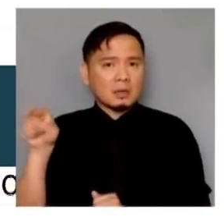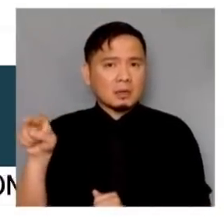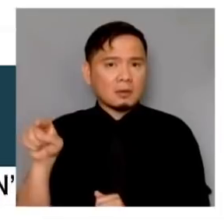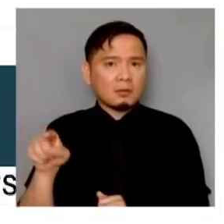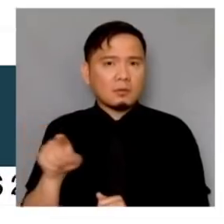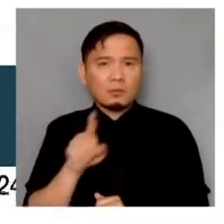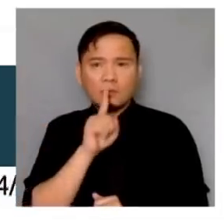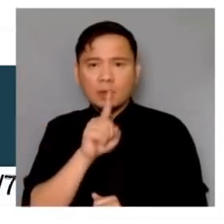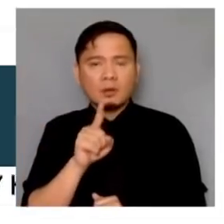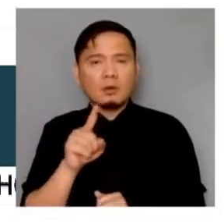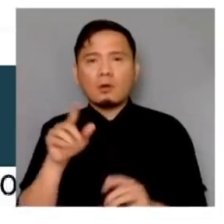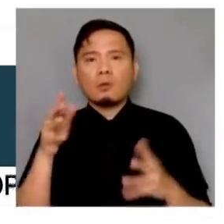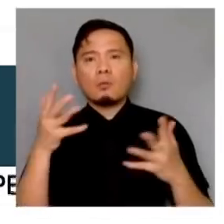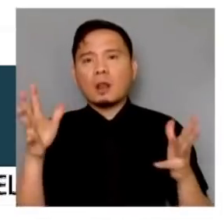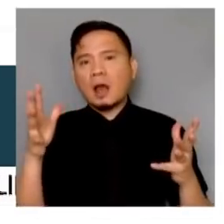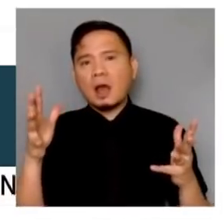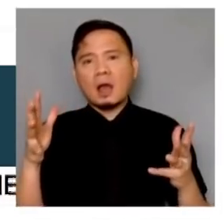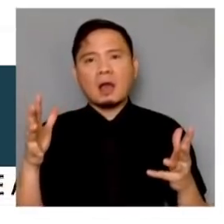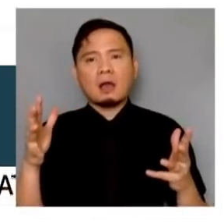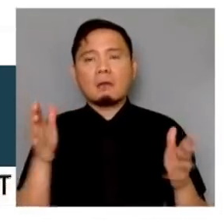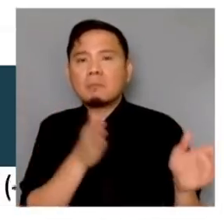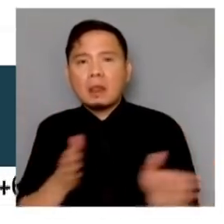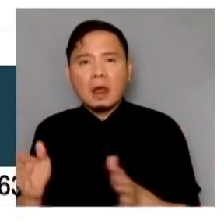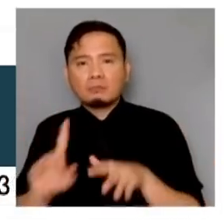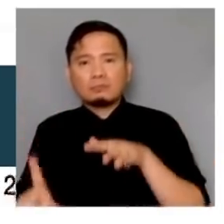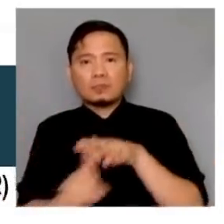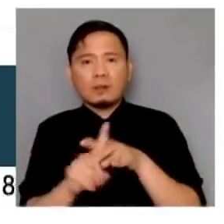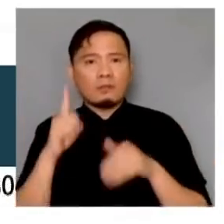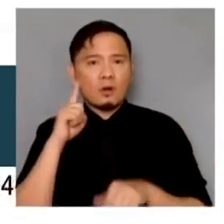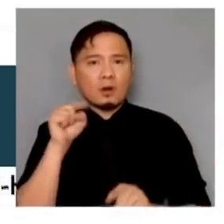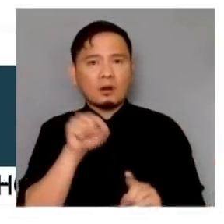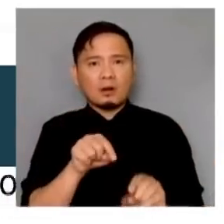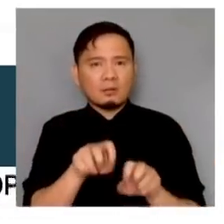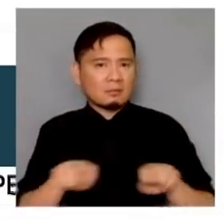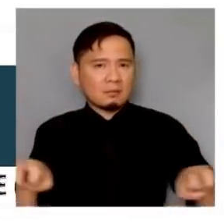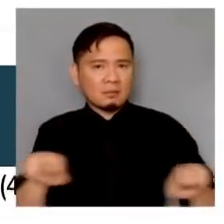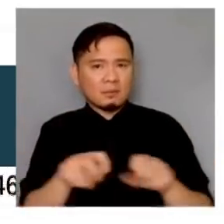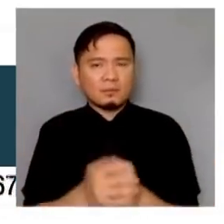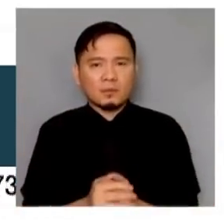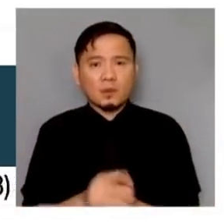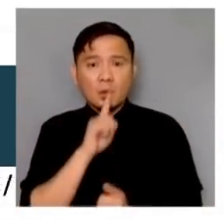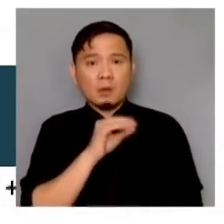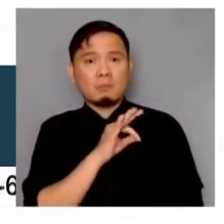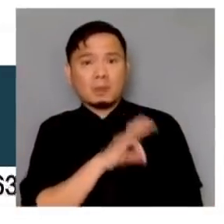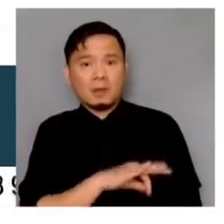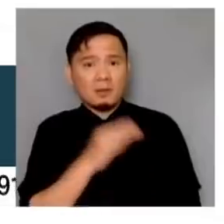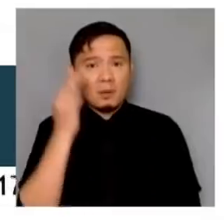no intention of attending that press conference. So mabuti na rin yung Carmina, because